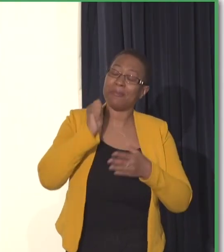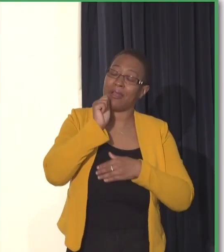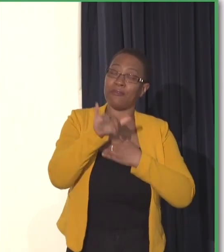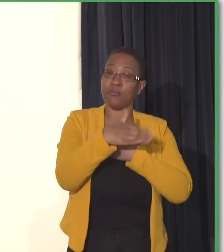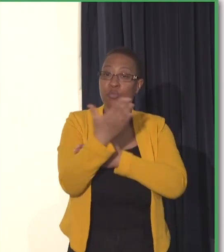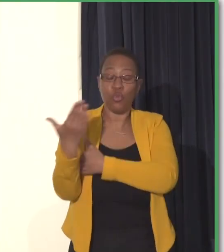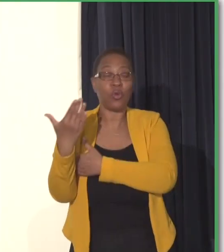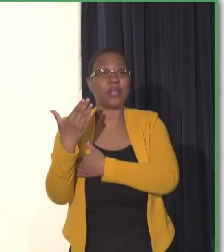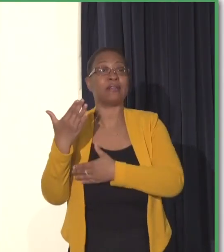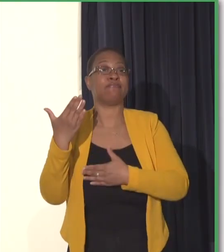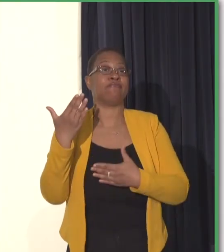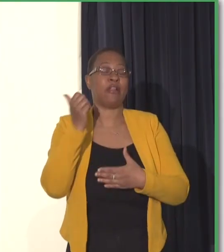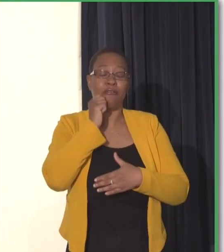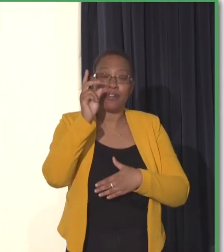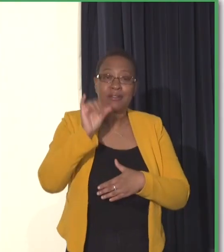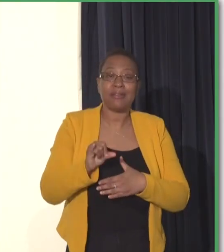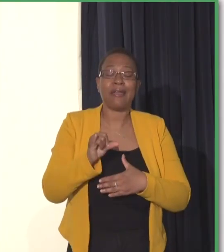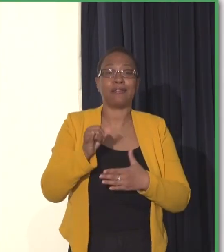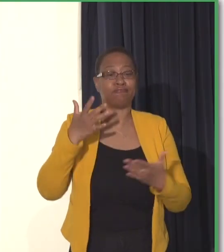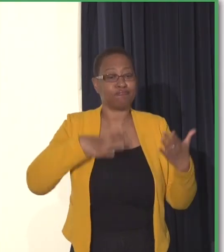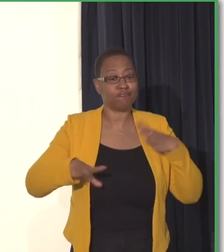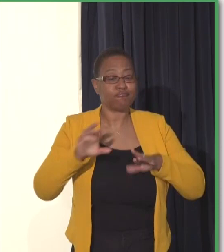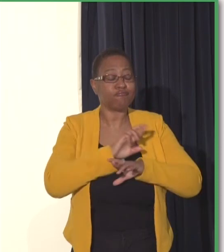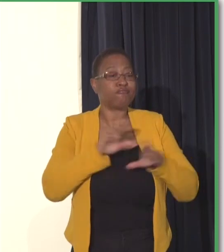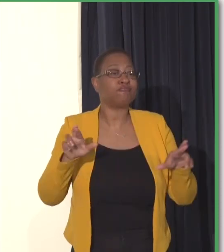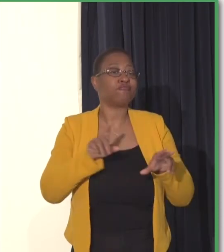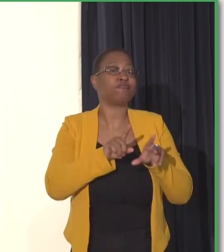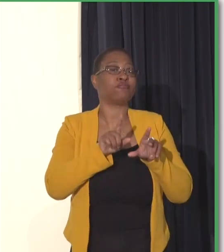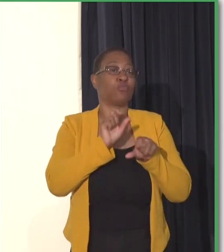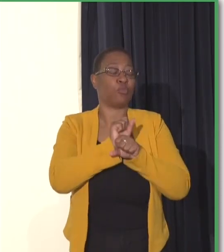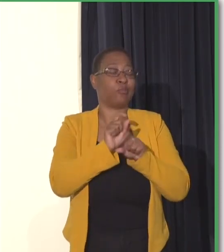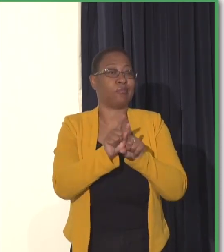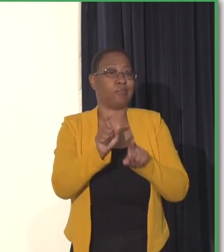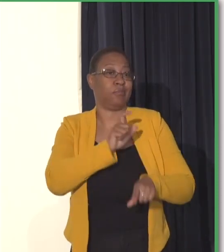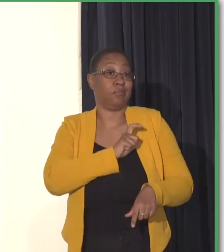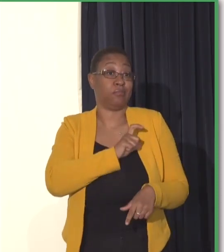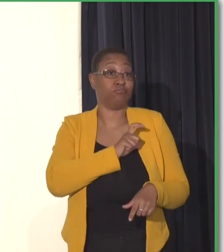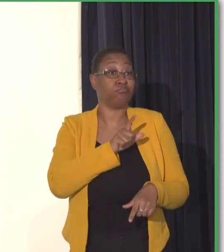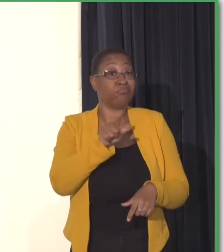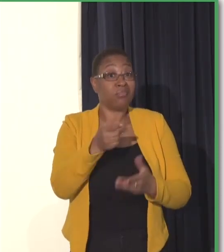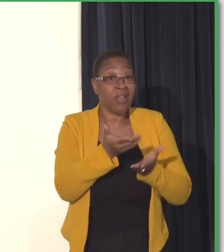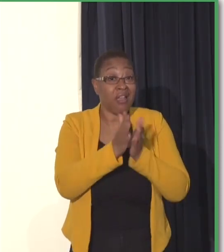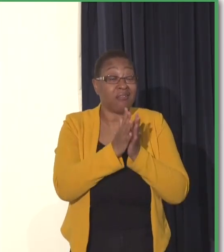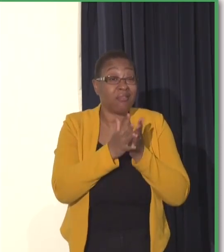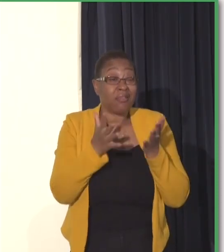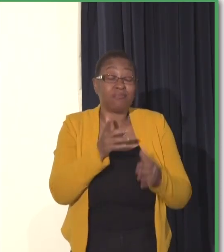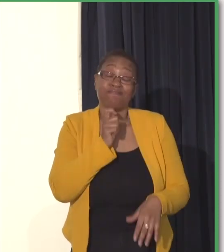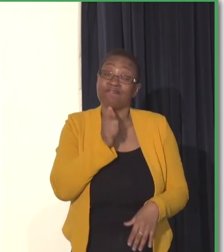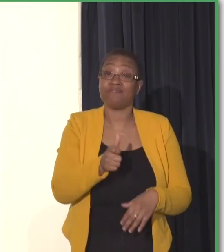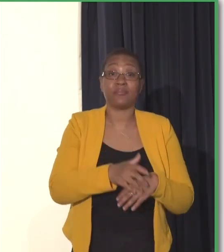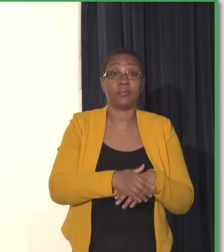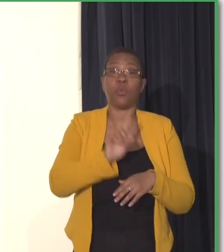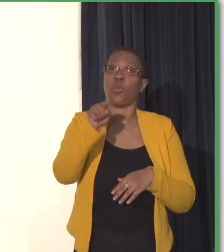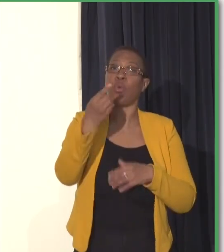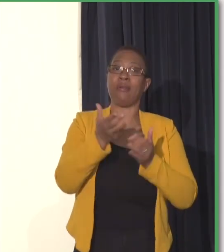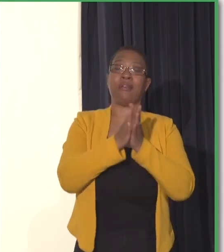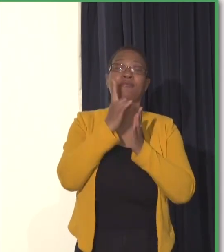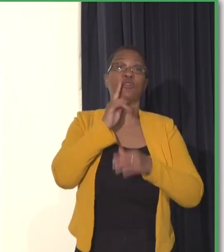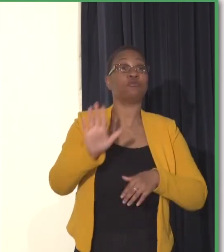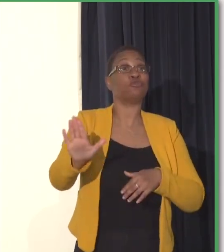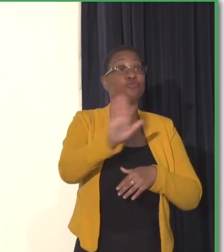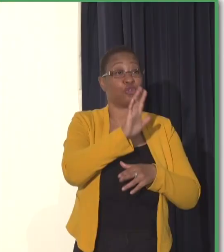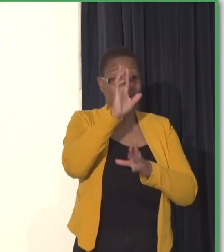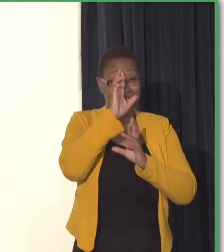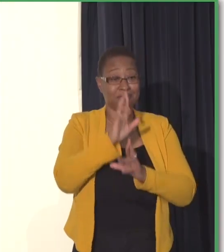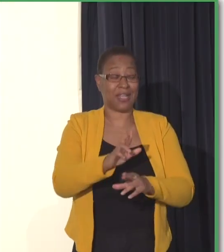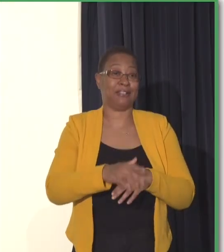up unconditionally, and don't ask for much, just the respect of this community. Thank